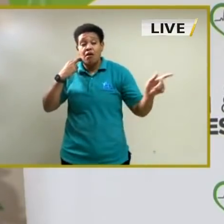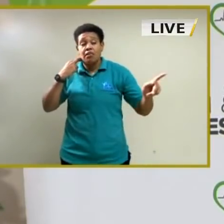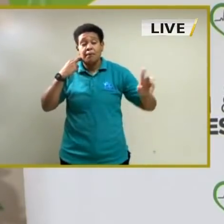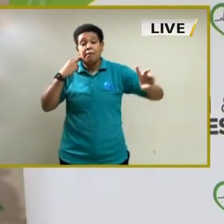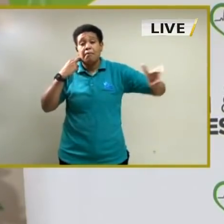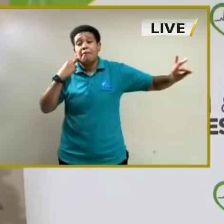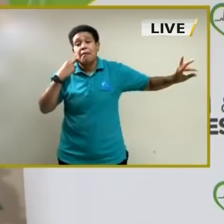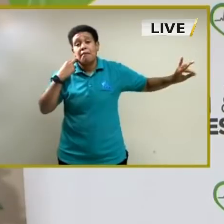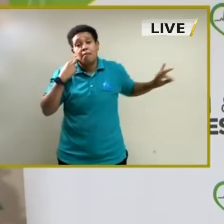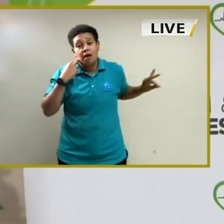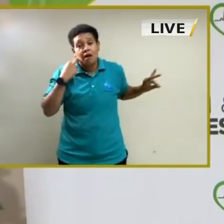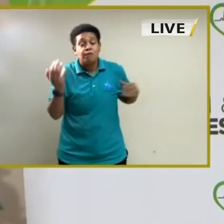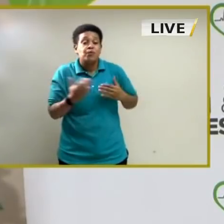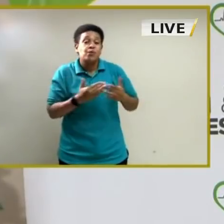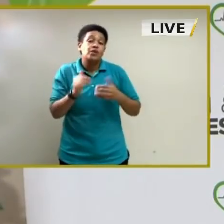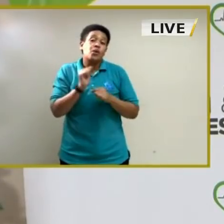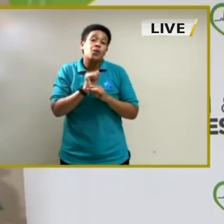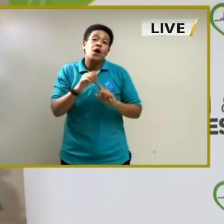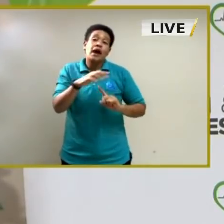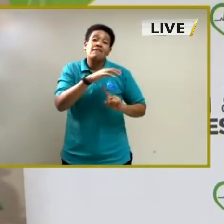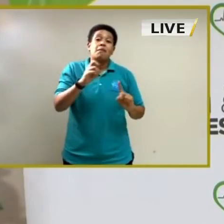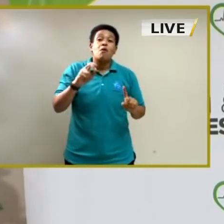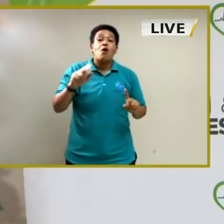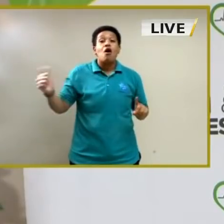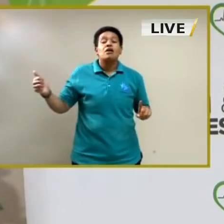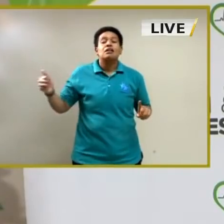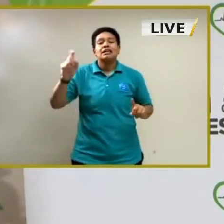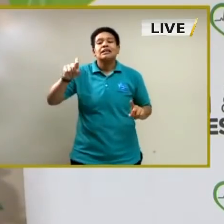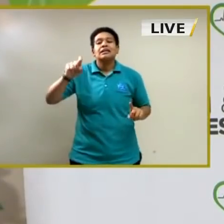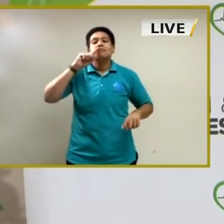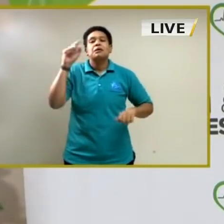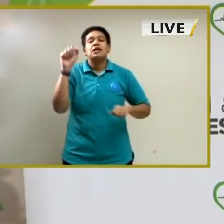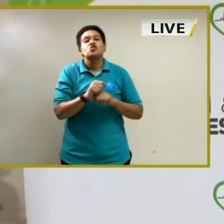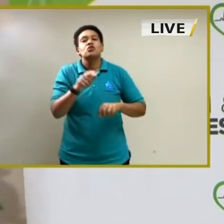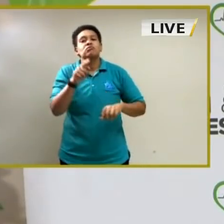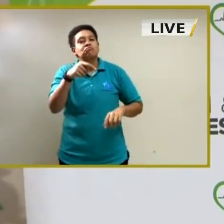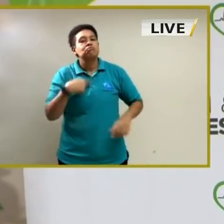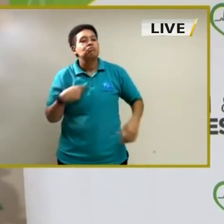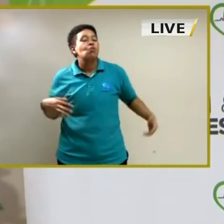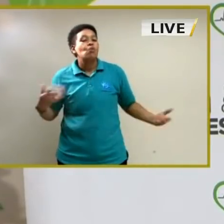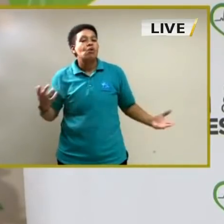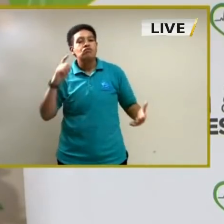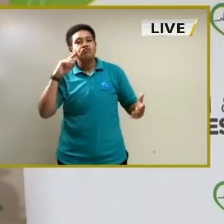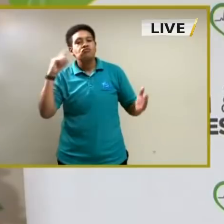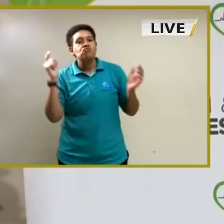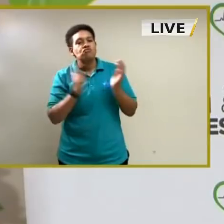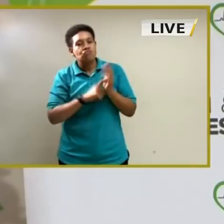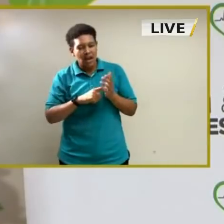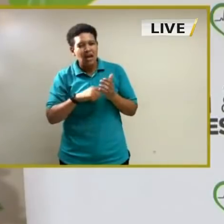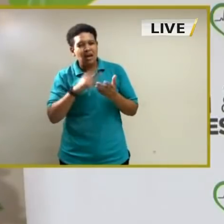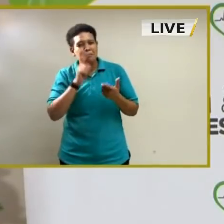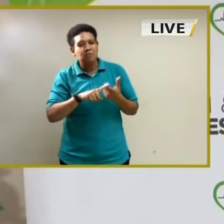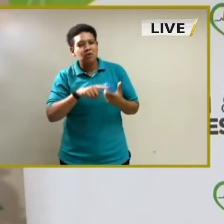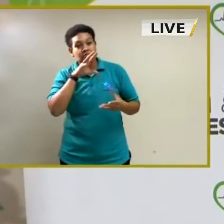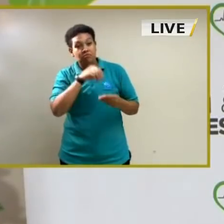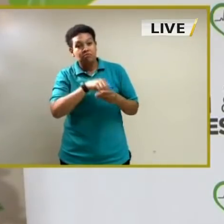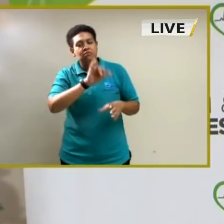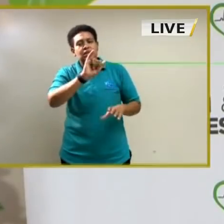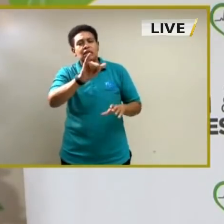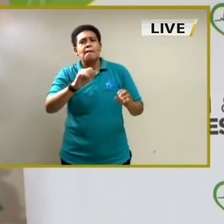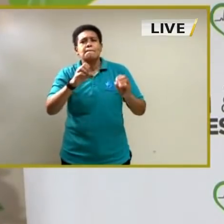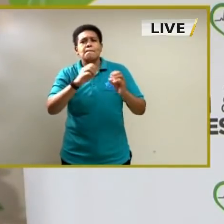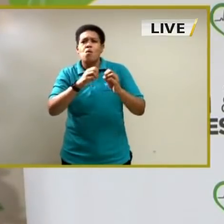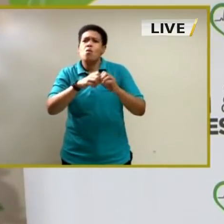work environment or otherwise, I think we need to ensure that we recognize and play that up